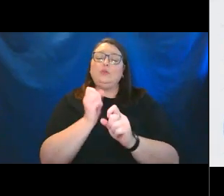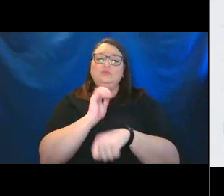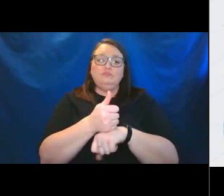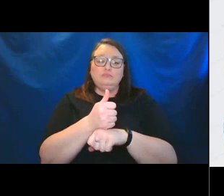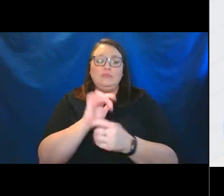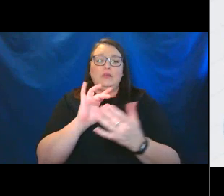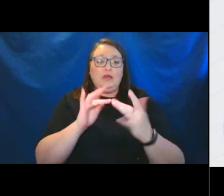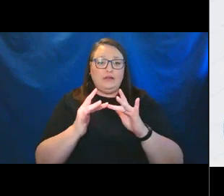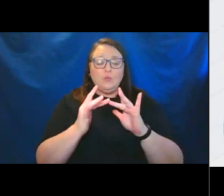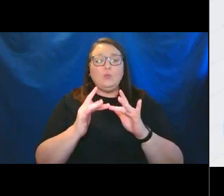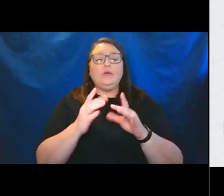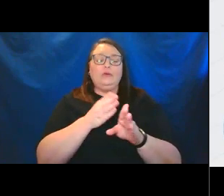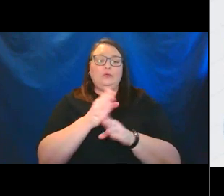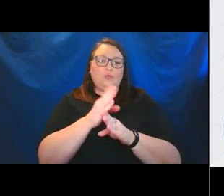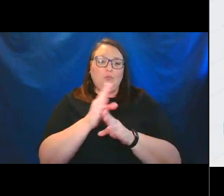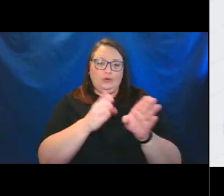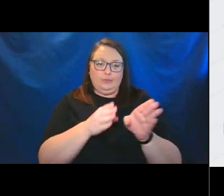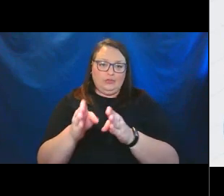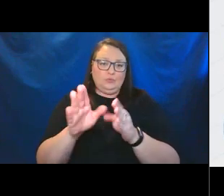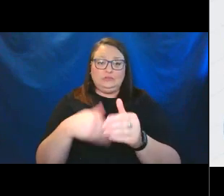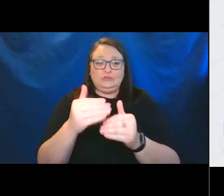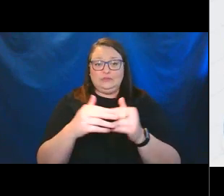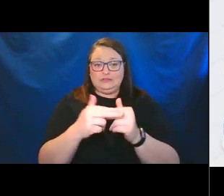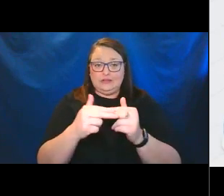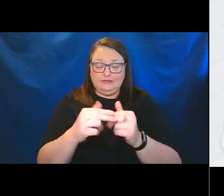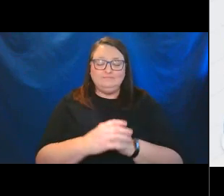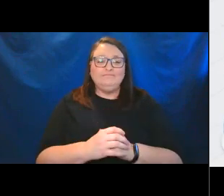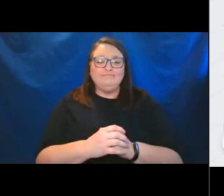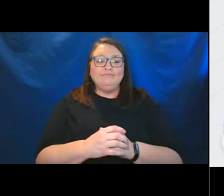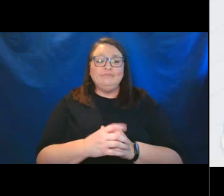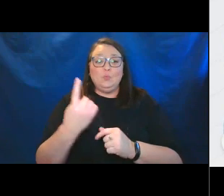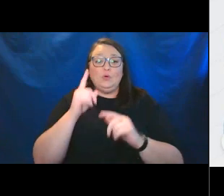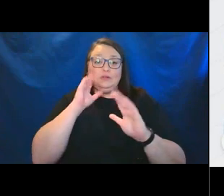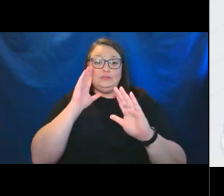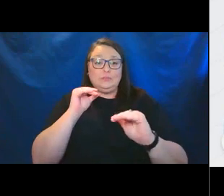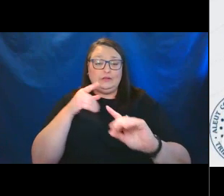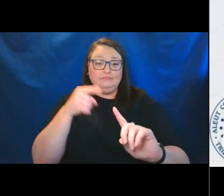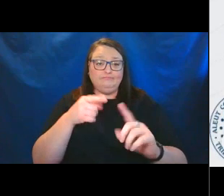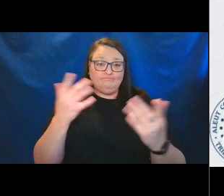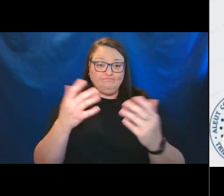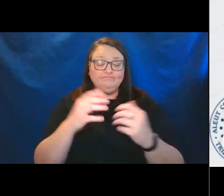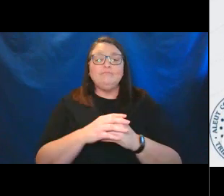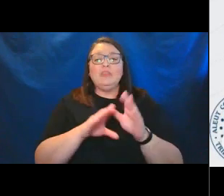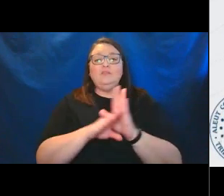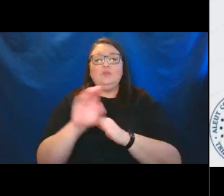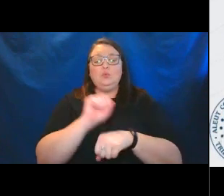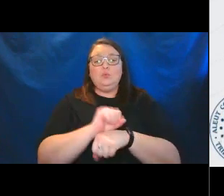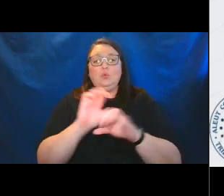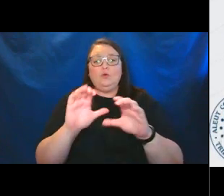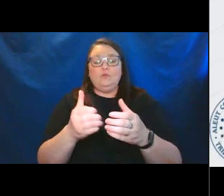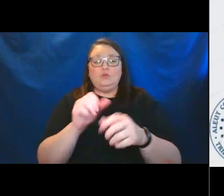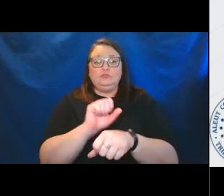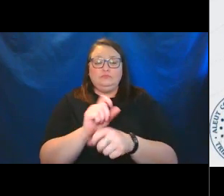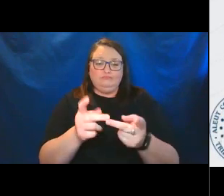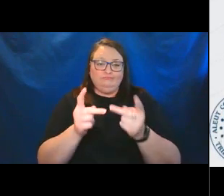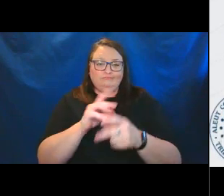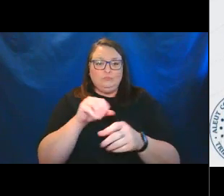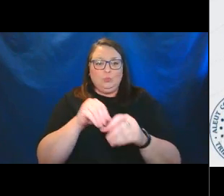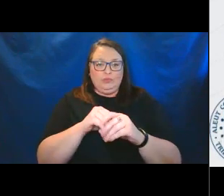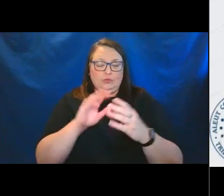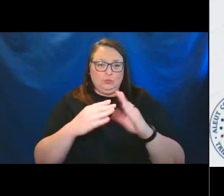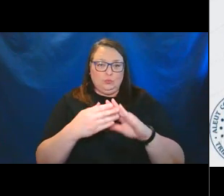career pathways. Next slide. So one expected outcome really is the development of workforce positions within communities. So we're aiming to